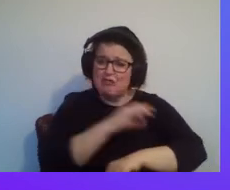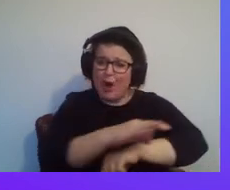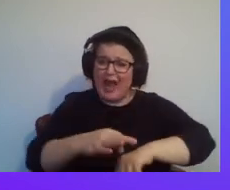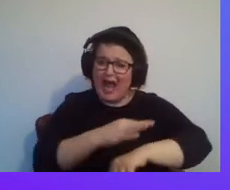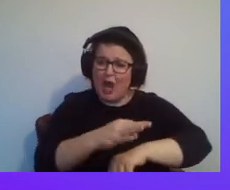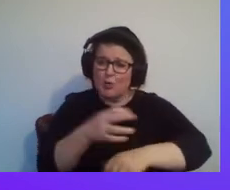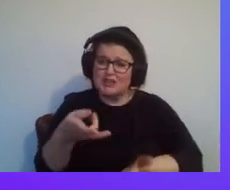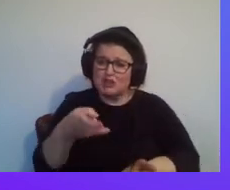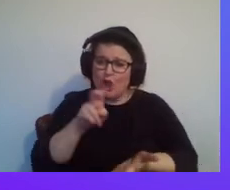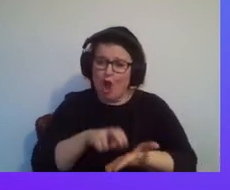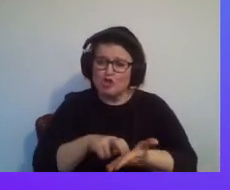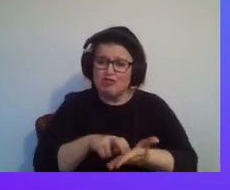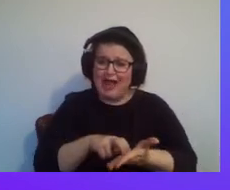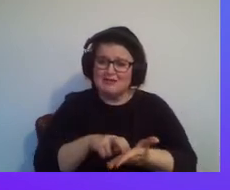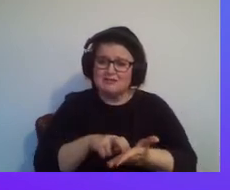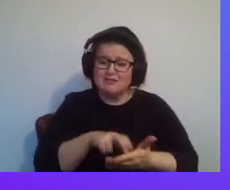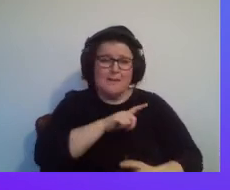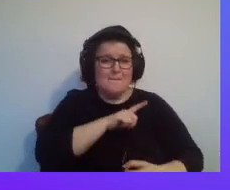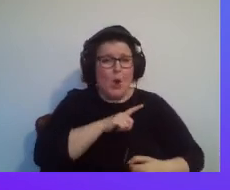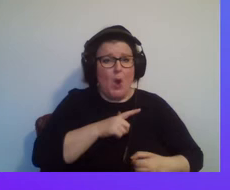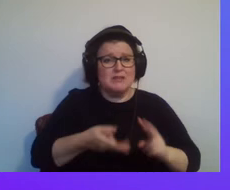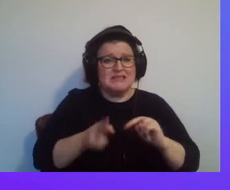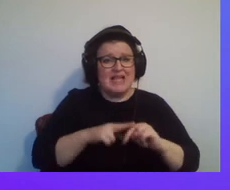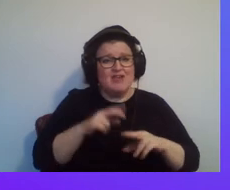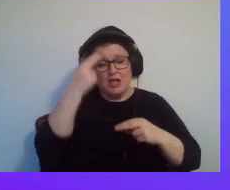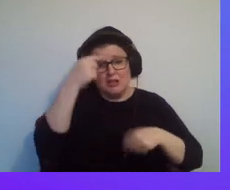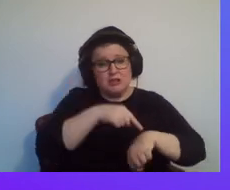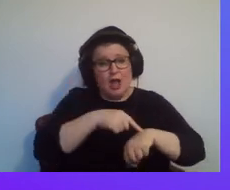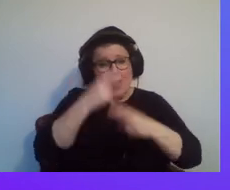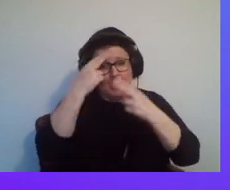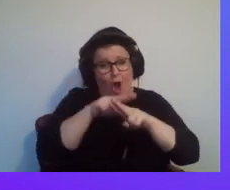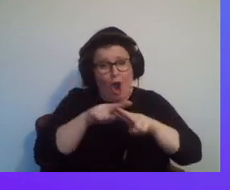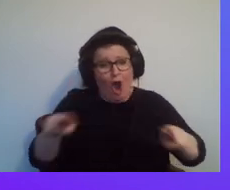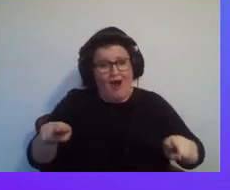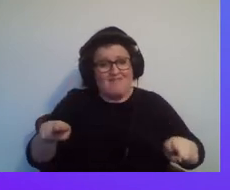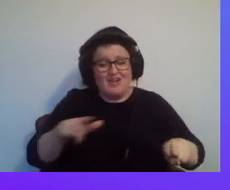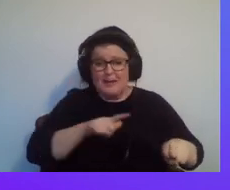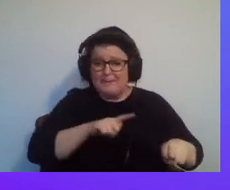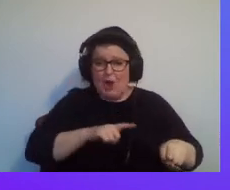staff, they're fearful of going to take a test to see whether they have